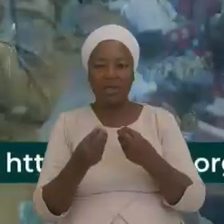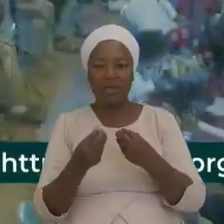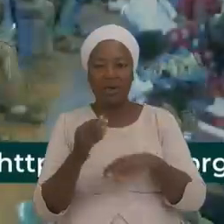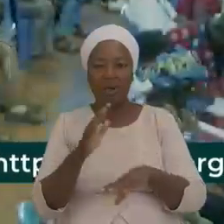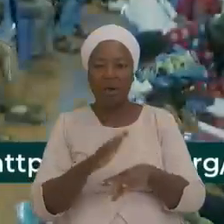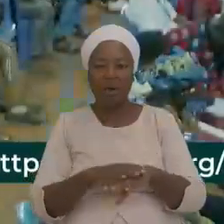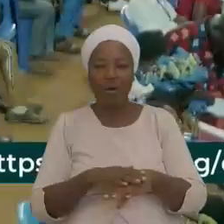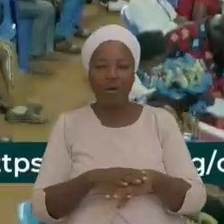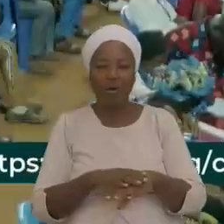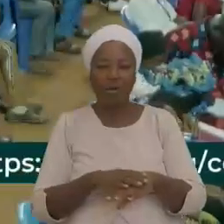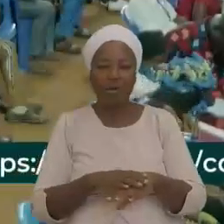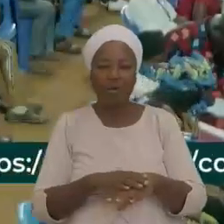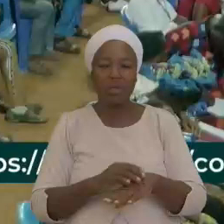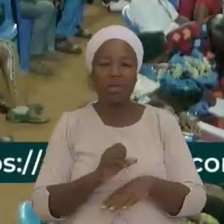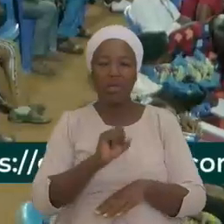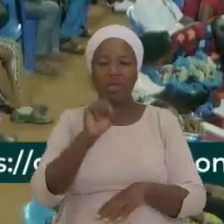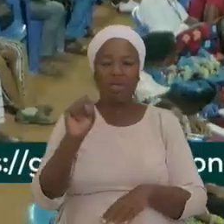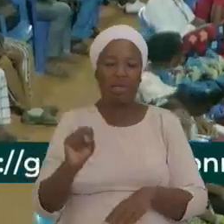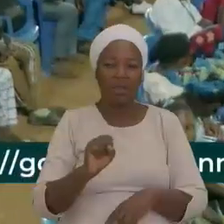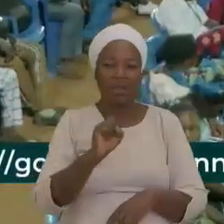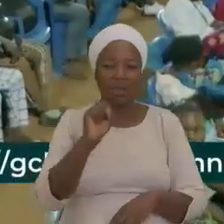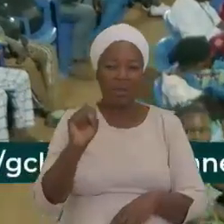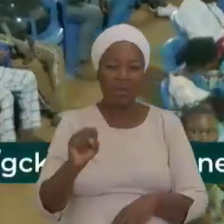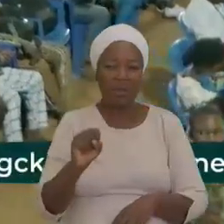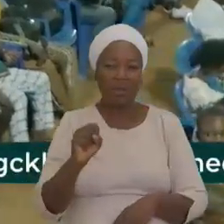on Saturday, the 26th.